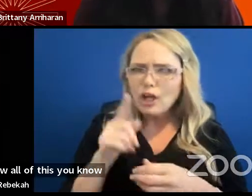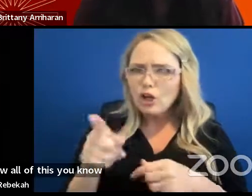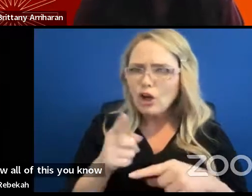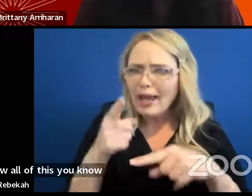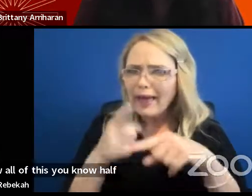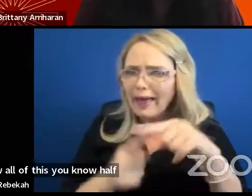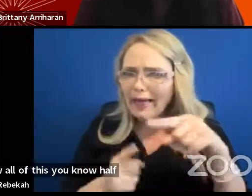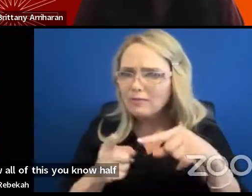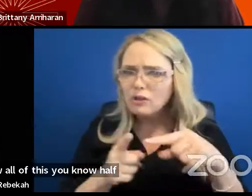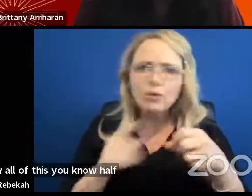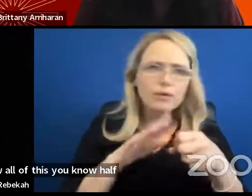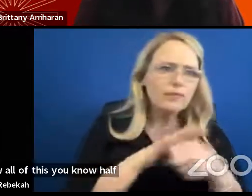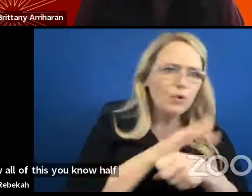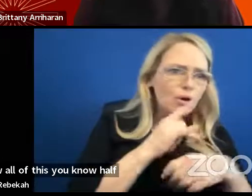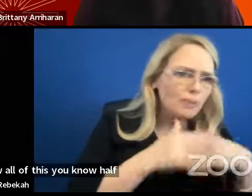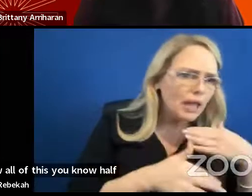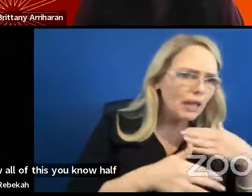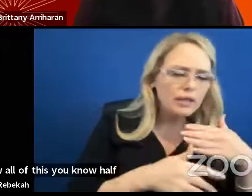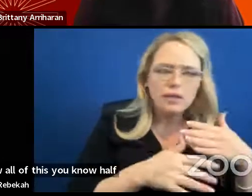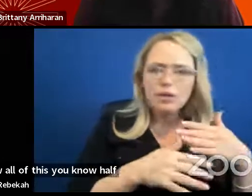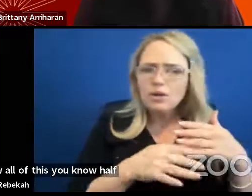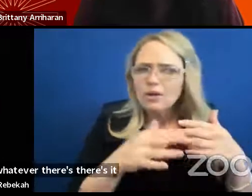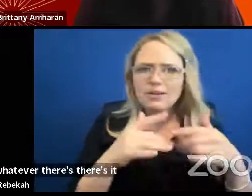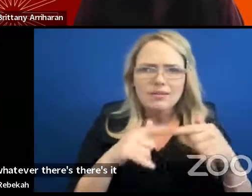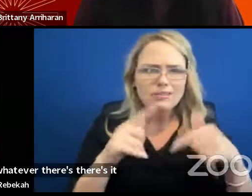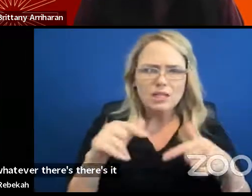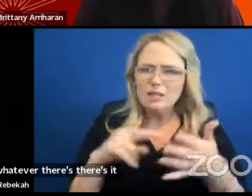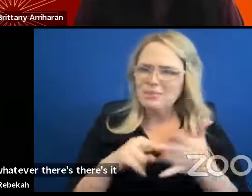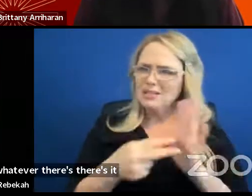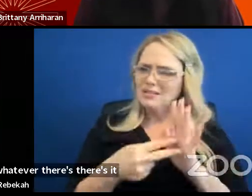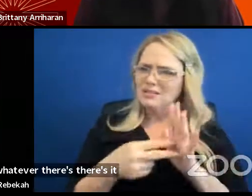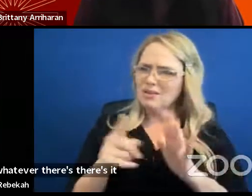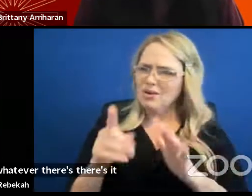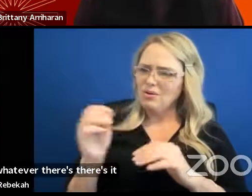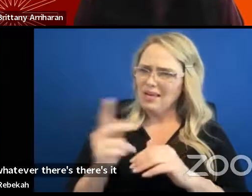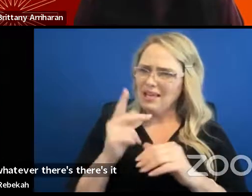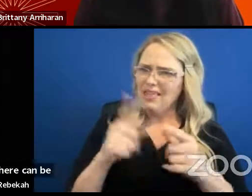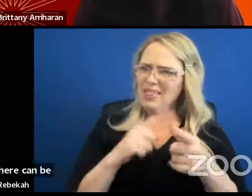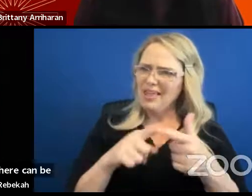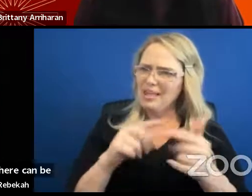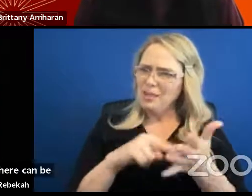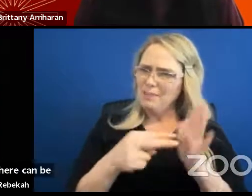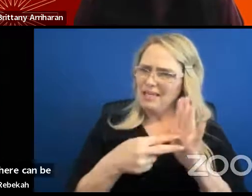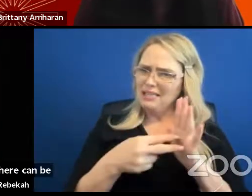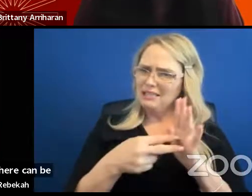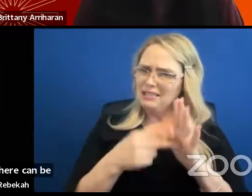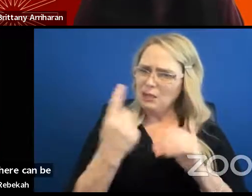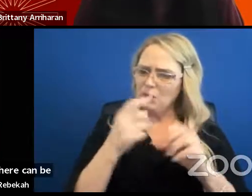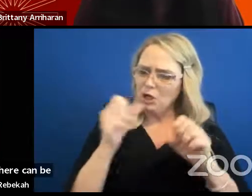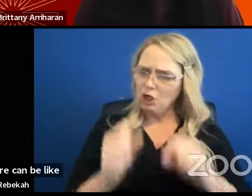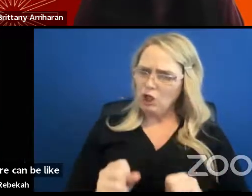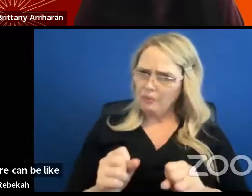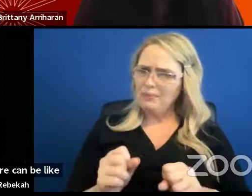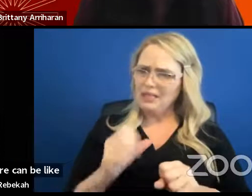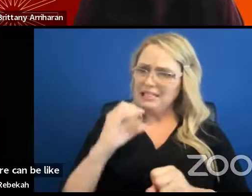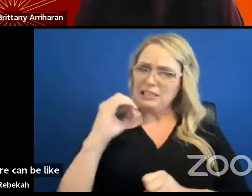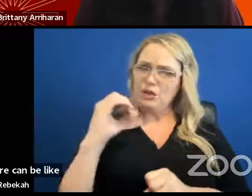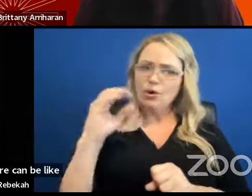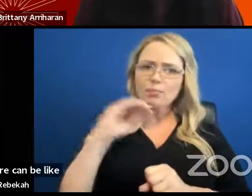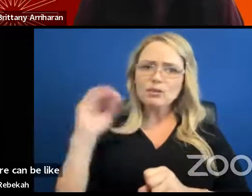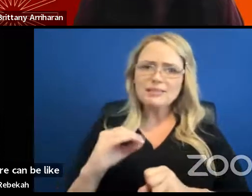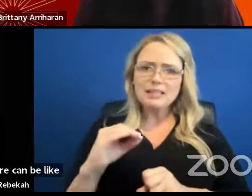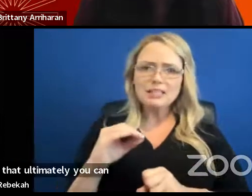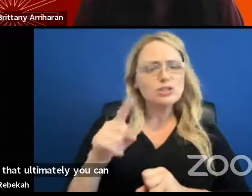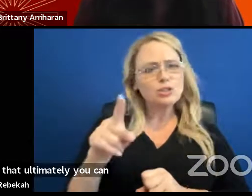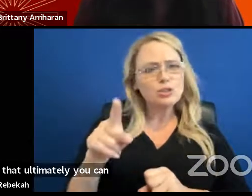whatever, it implies that there can be like a zero percentage, you know, that ultimately you can dilute